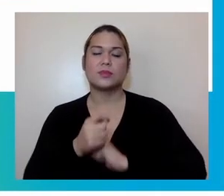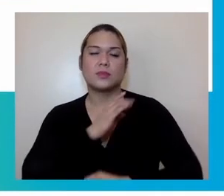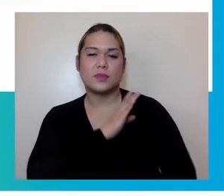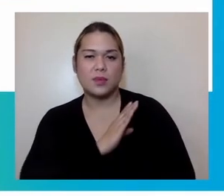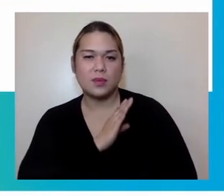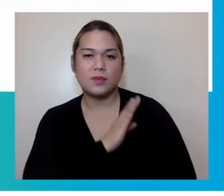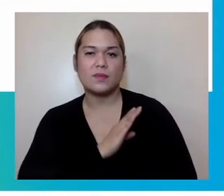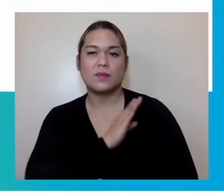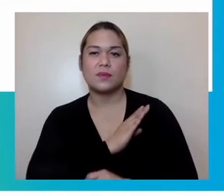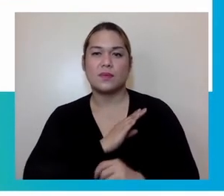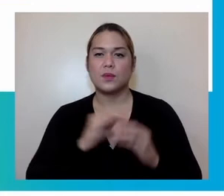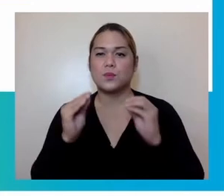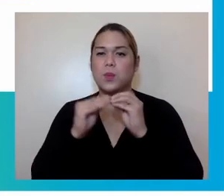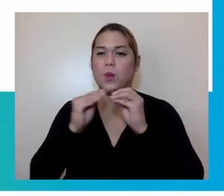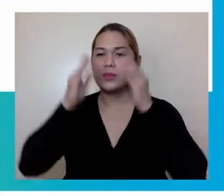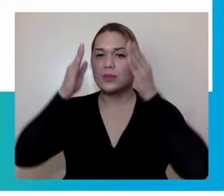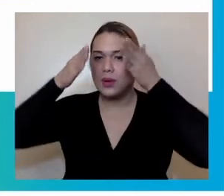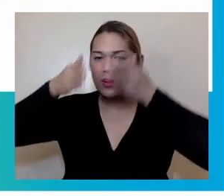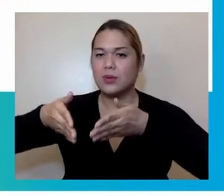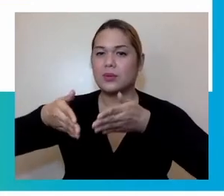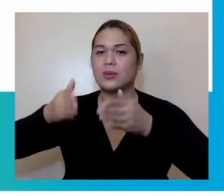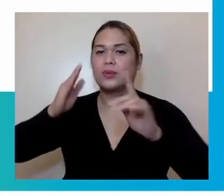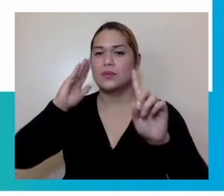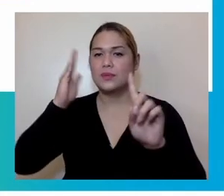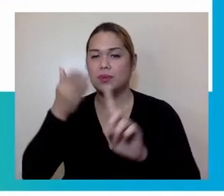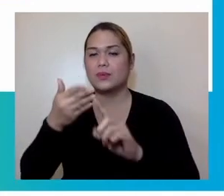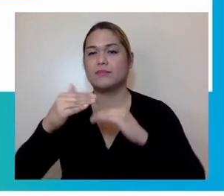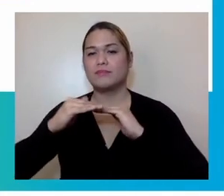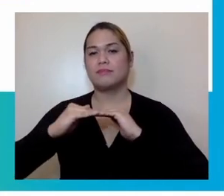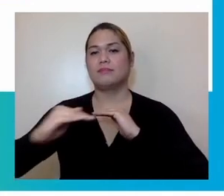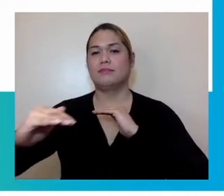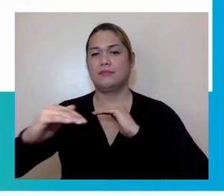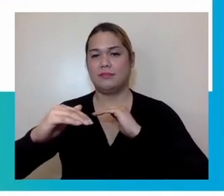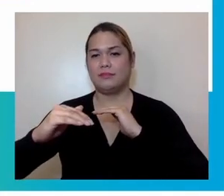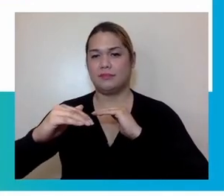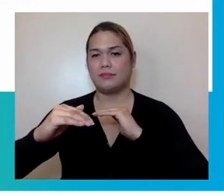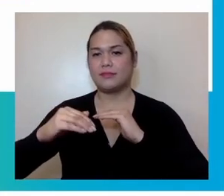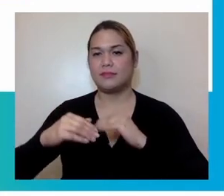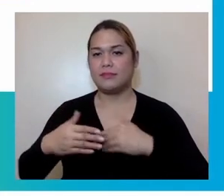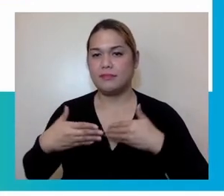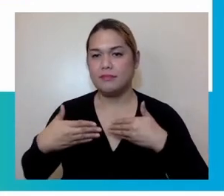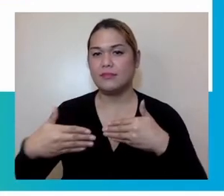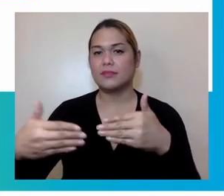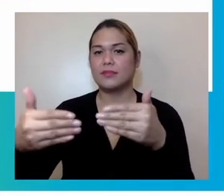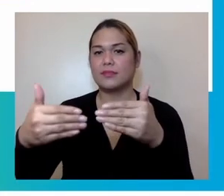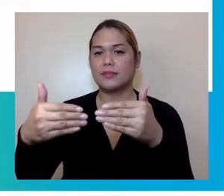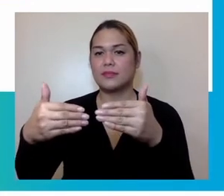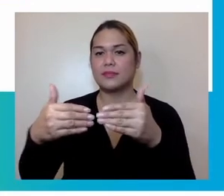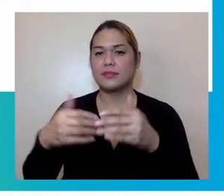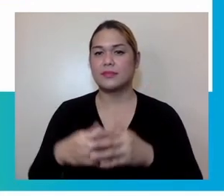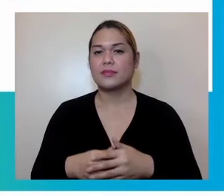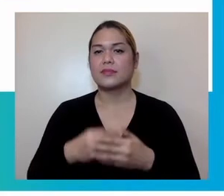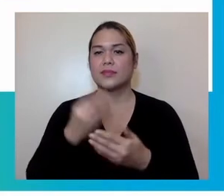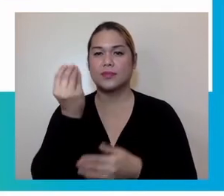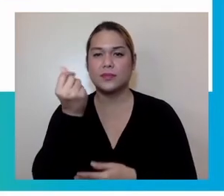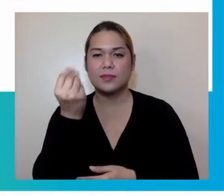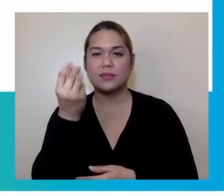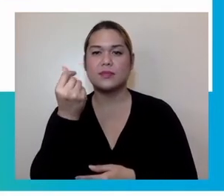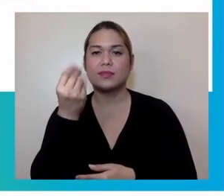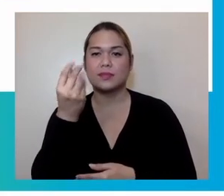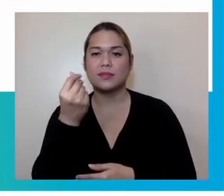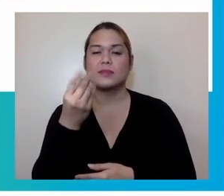regenerative low carbon economy. So in the spirit of the Paris Agreement, although ADB is a supporter of dominating